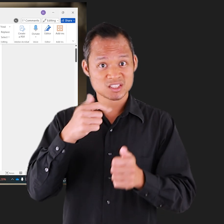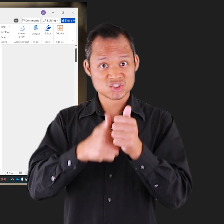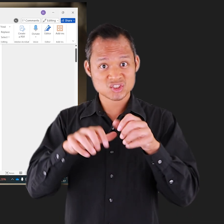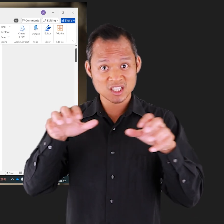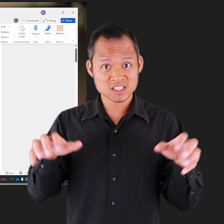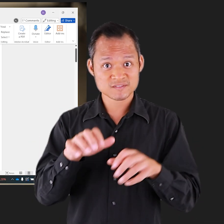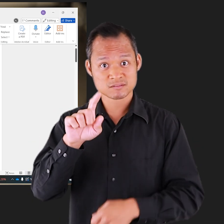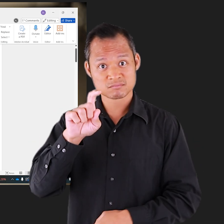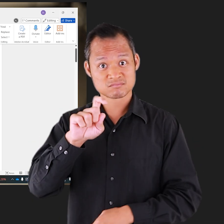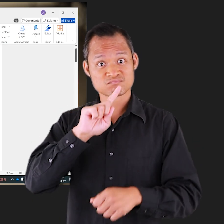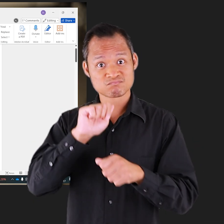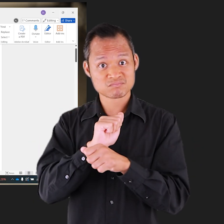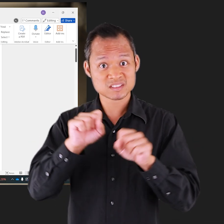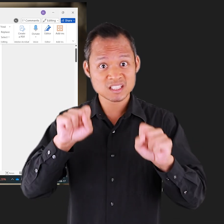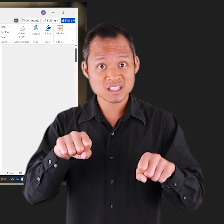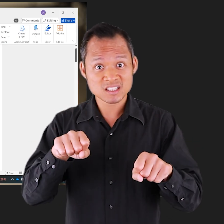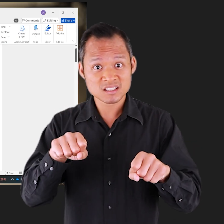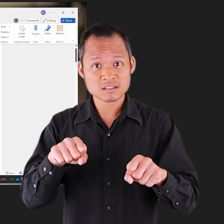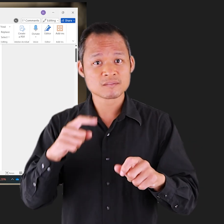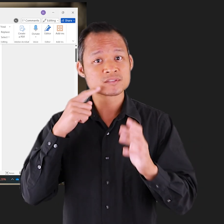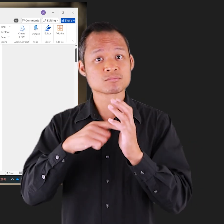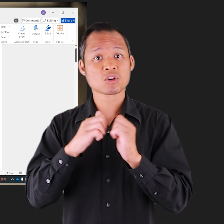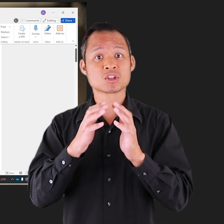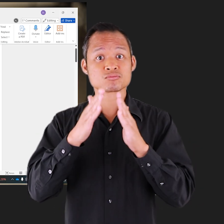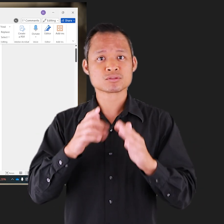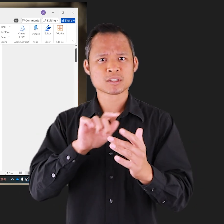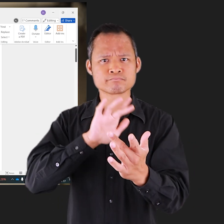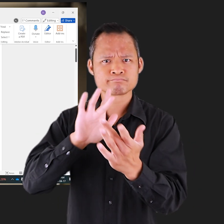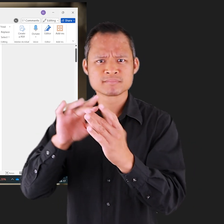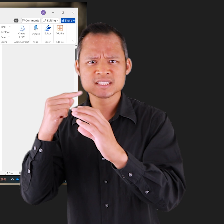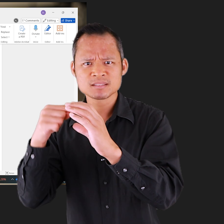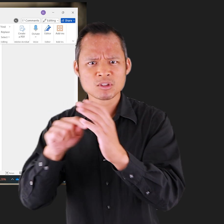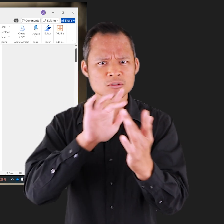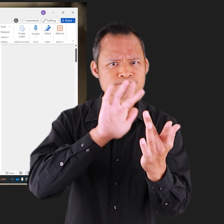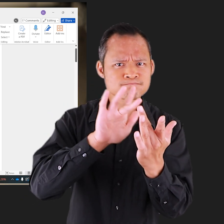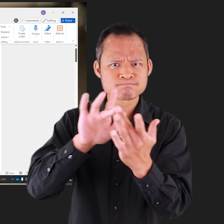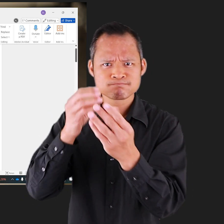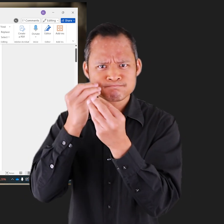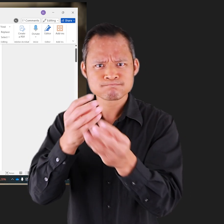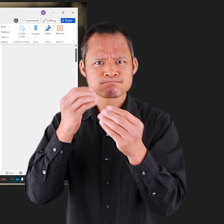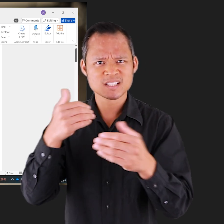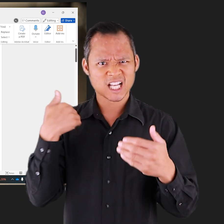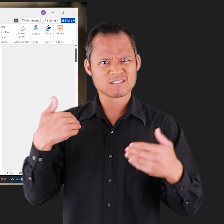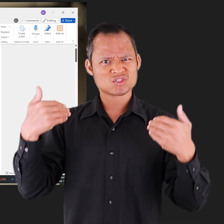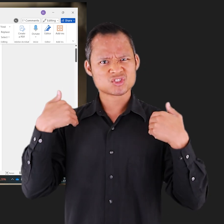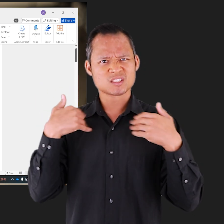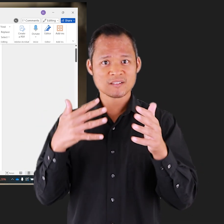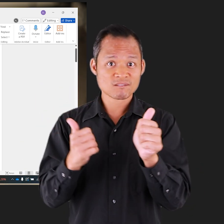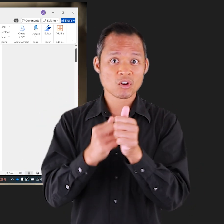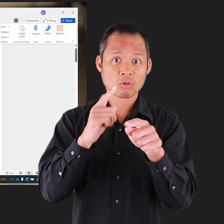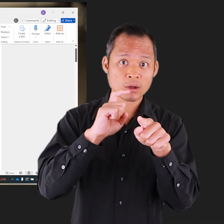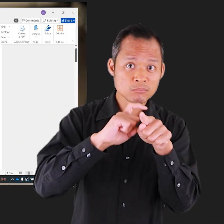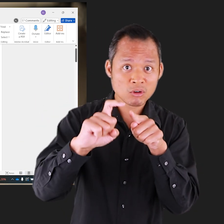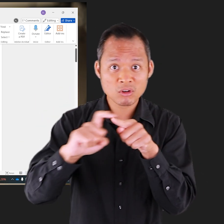assumptions they make for each activity. Are they realistic? For example, the entrepreneur could email his contact base stating that he has